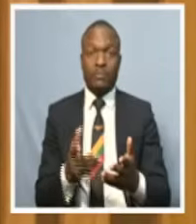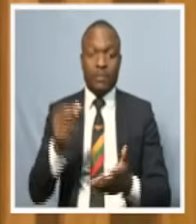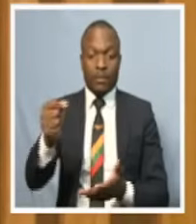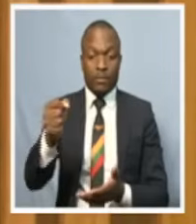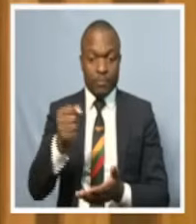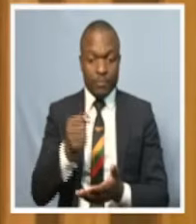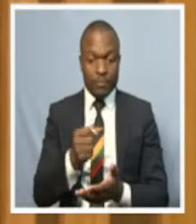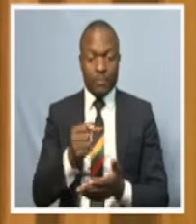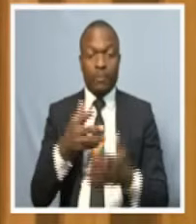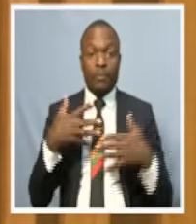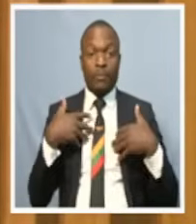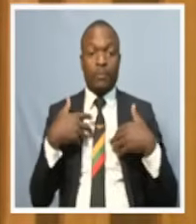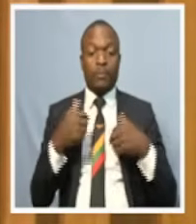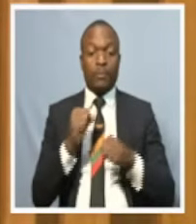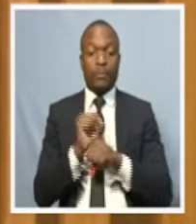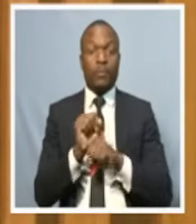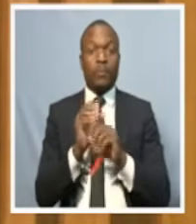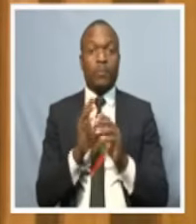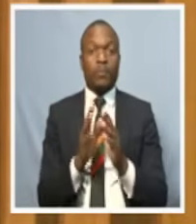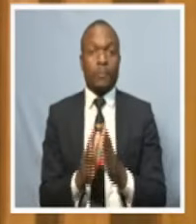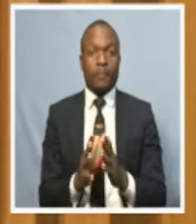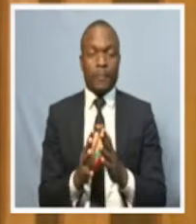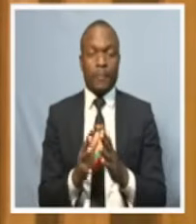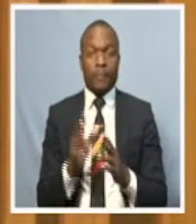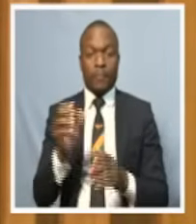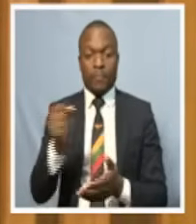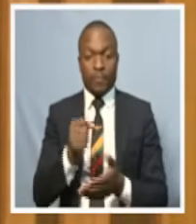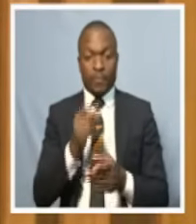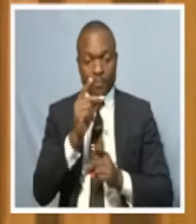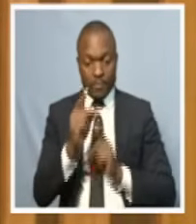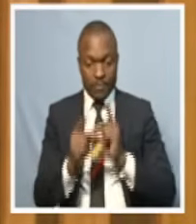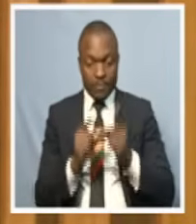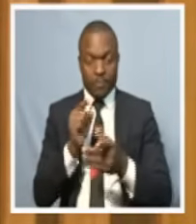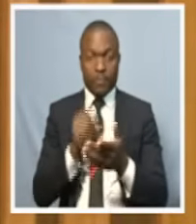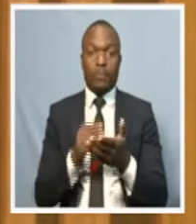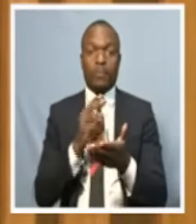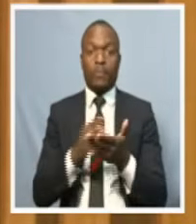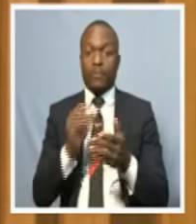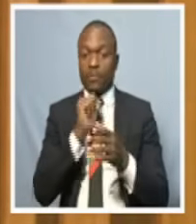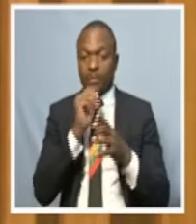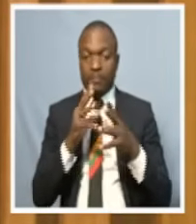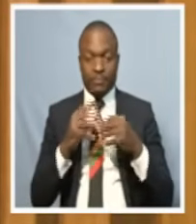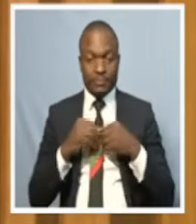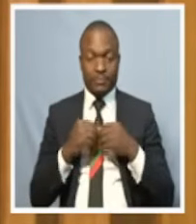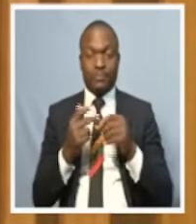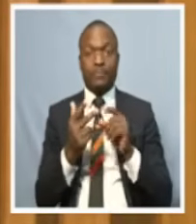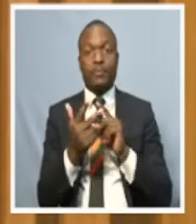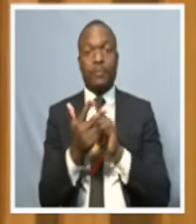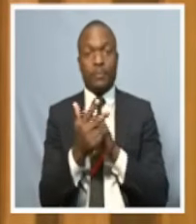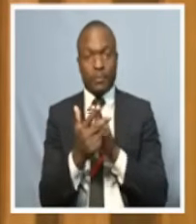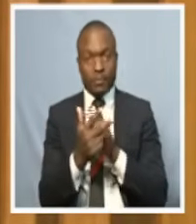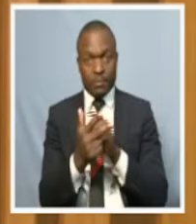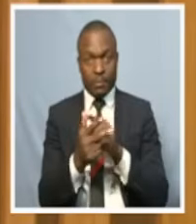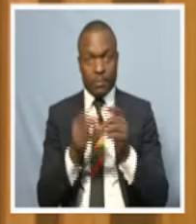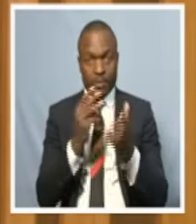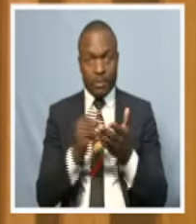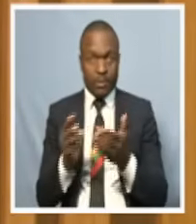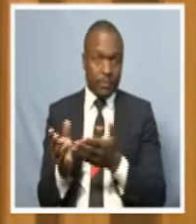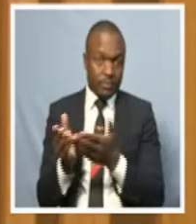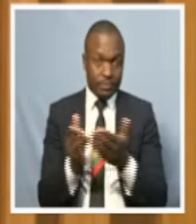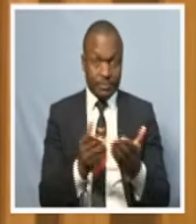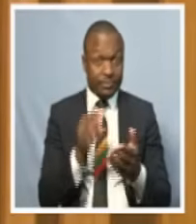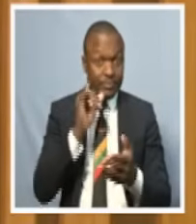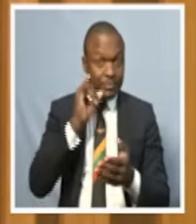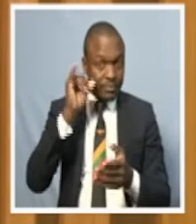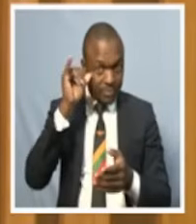widespread perception of corruption in the recruitment process. This matter was equally inadmissible. And then the third matter that came up yesterday, which